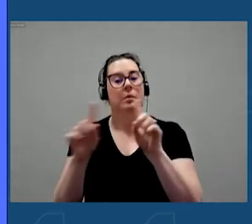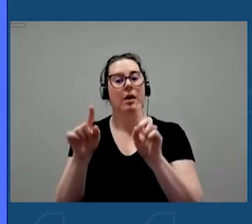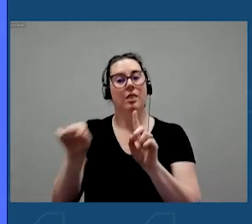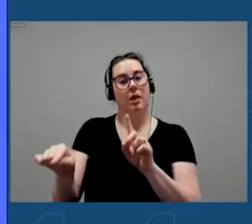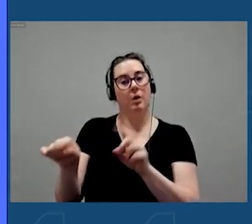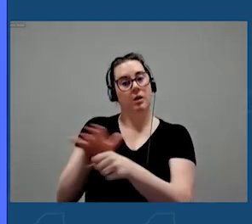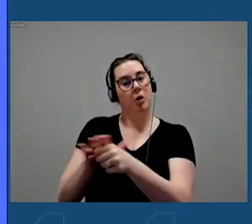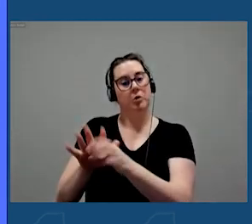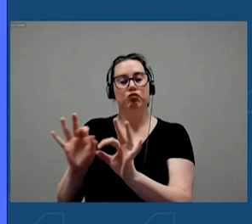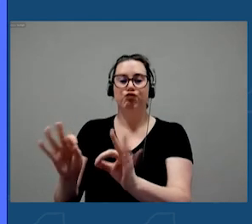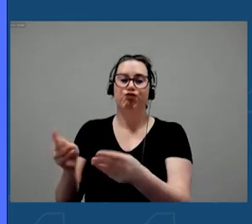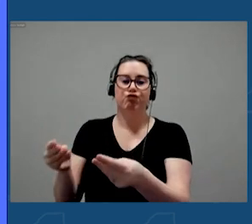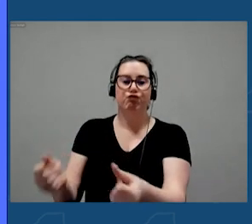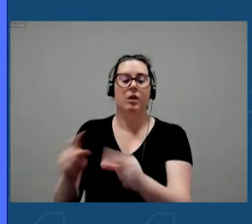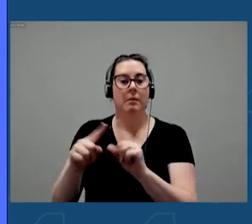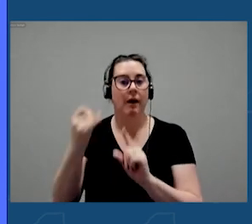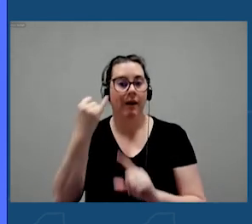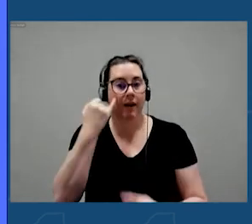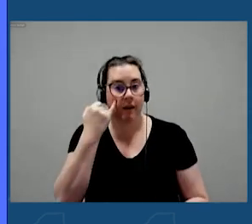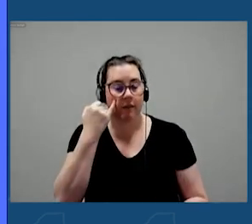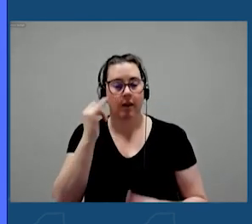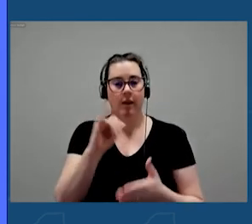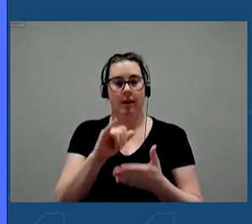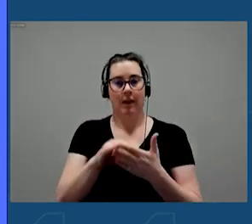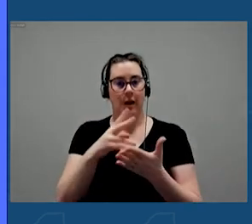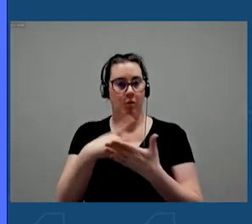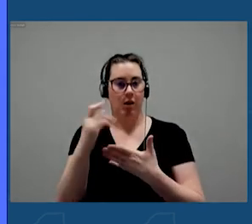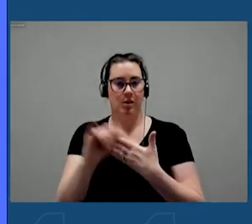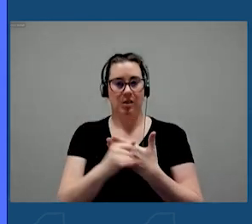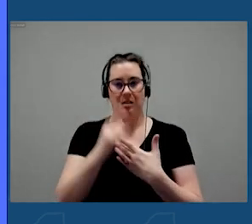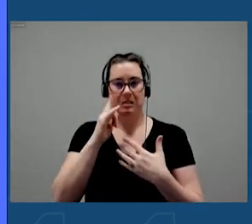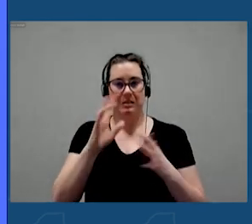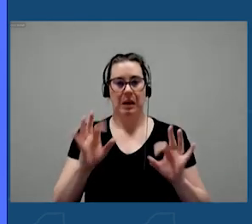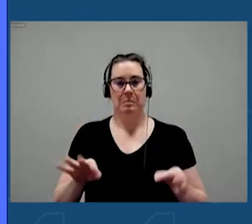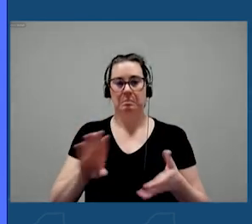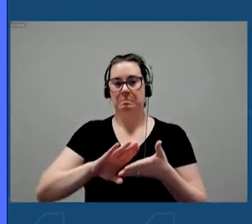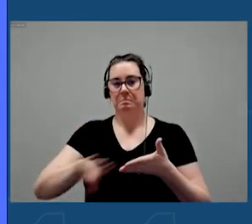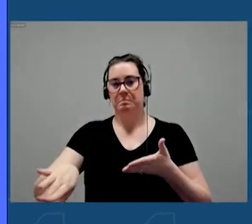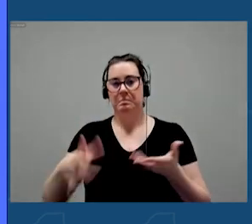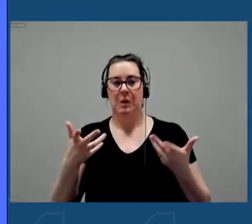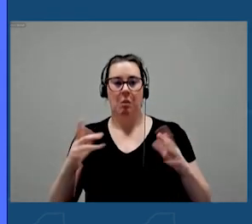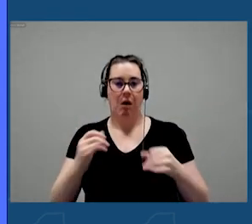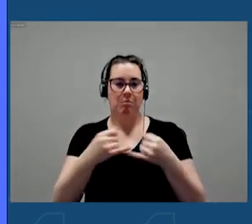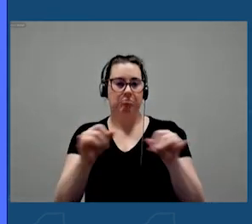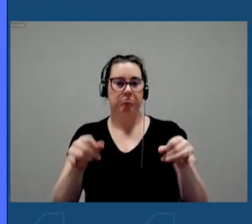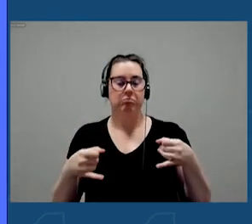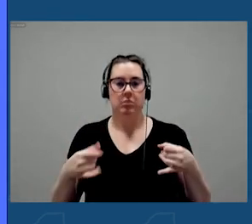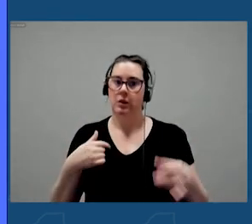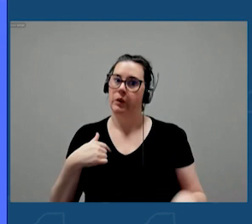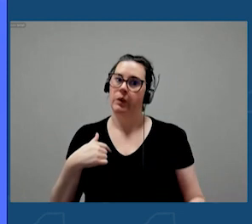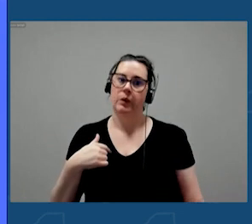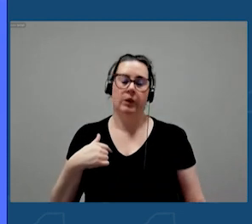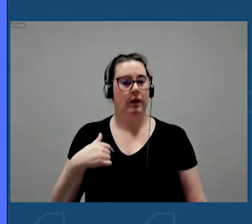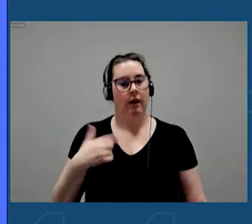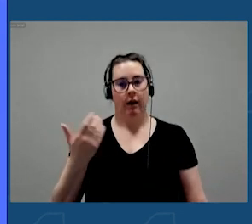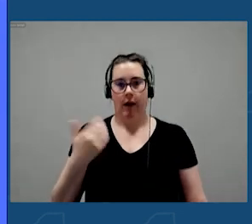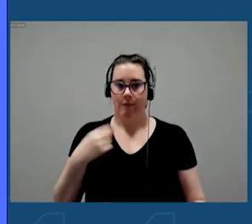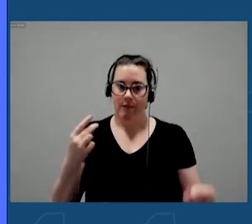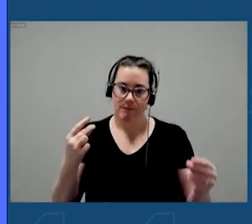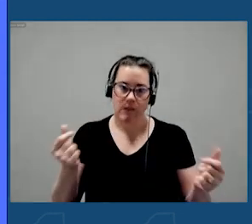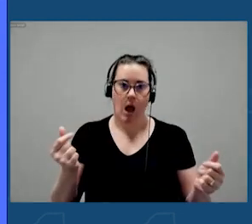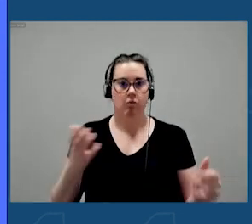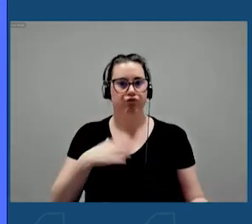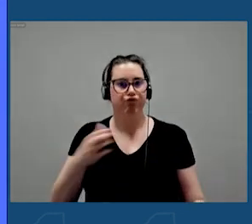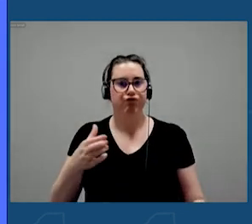not accept a project that is meritorious because they just want to have exclusionary zoning, I have a fast-track appeal through the state of New York